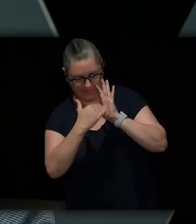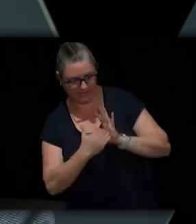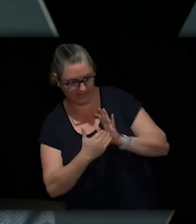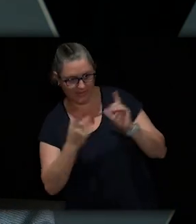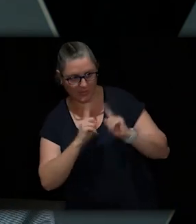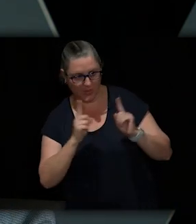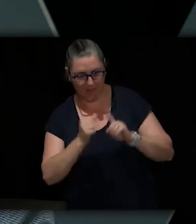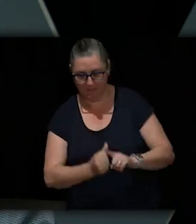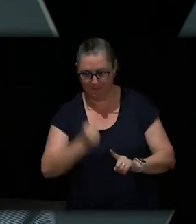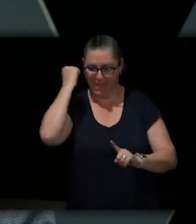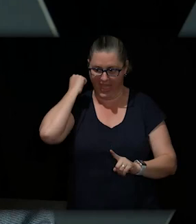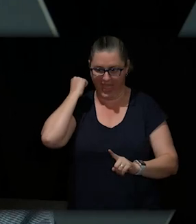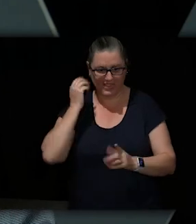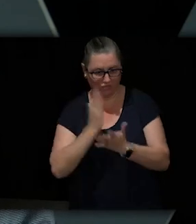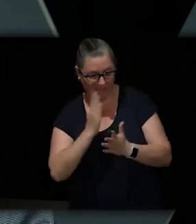plane,